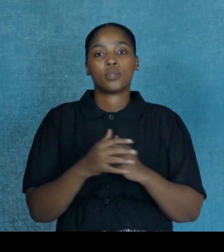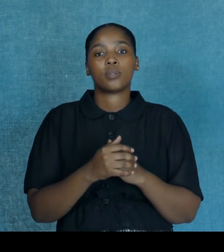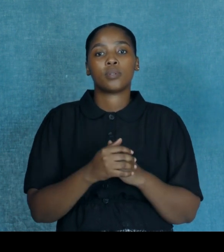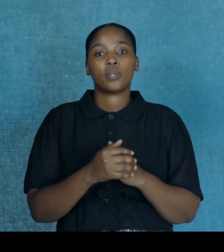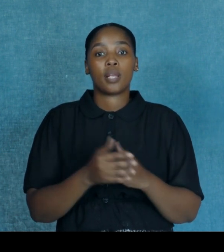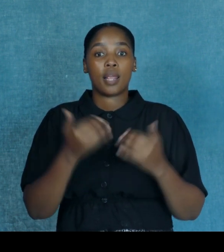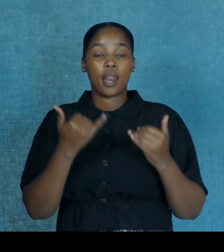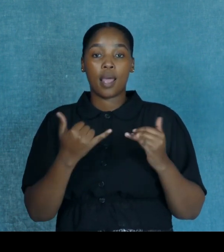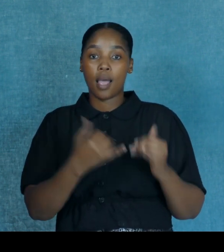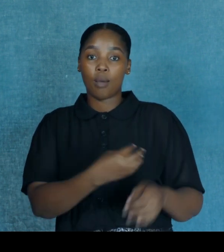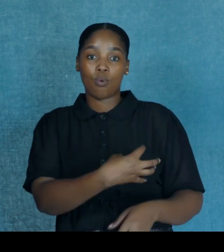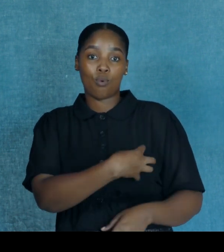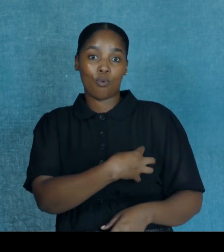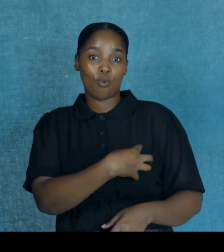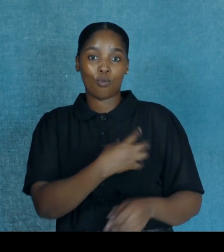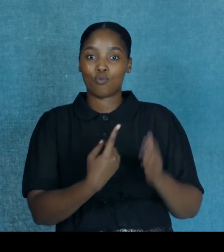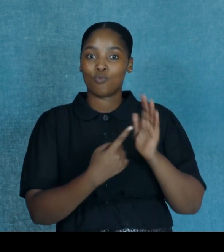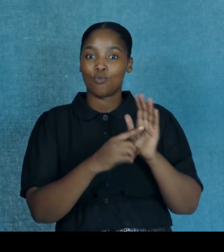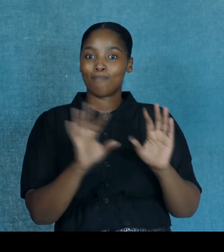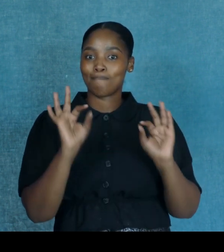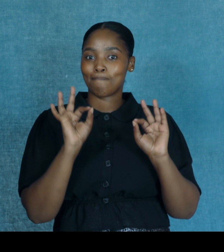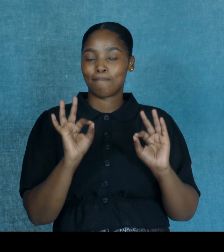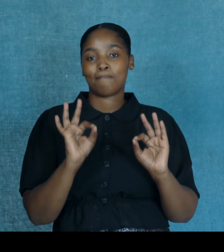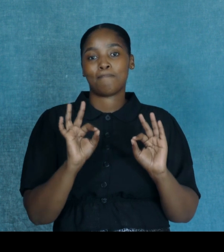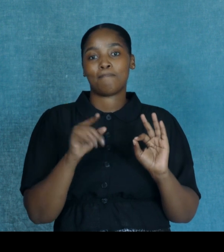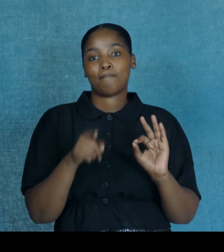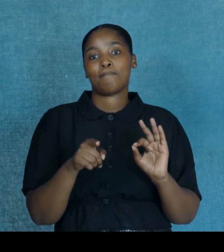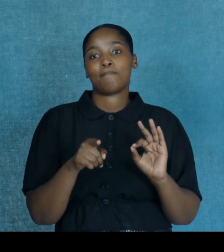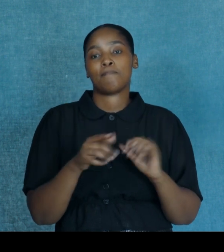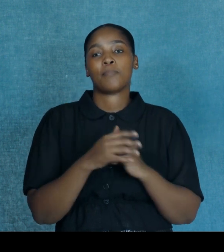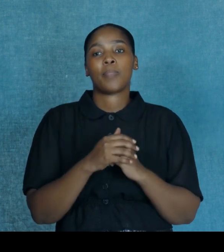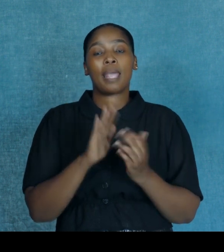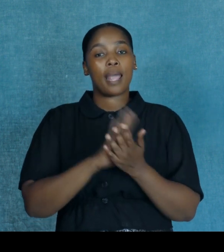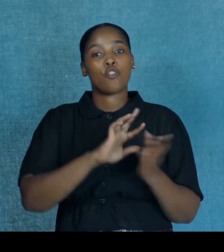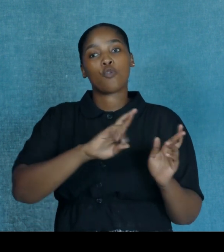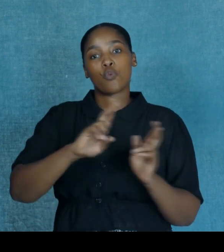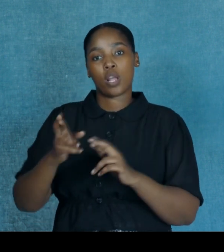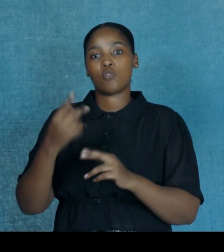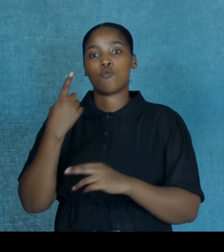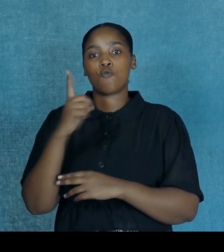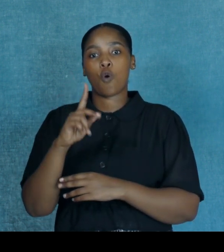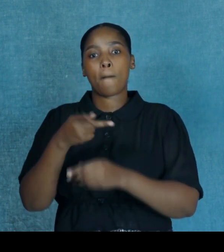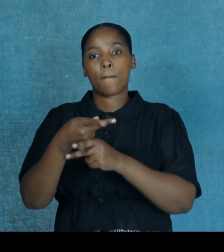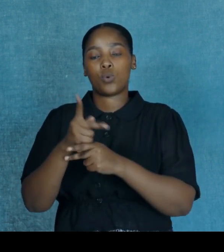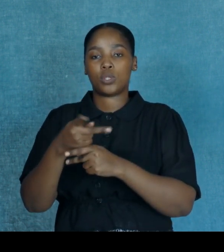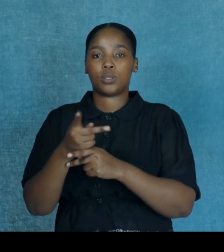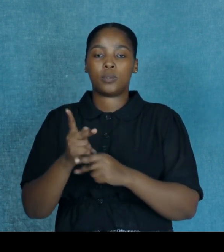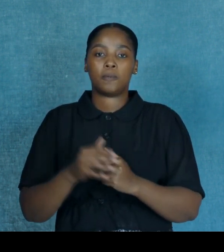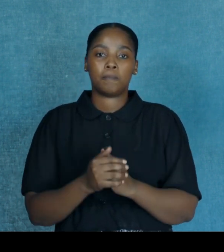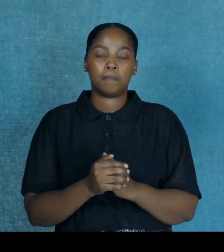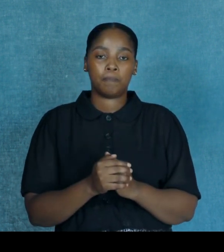has now been successfully branded and printed, and it's ready for production.